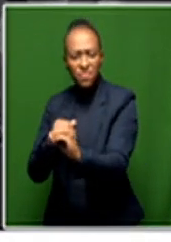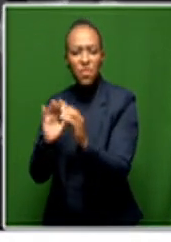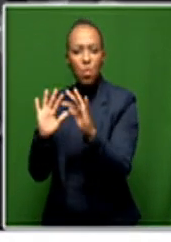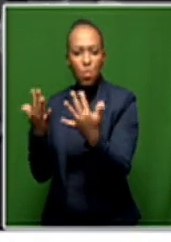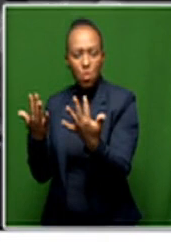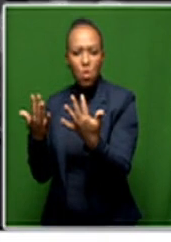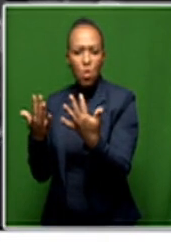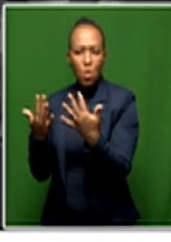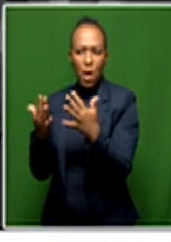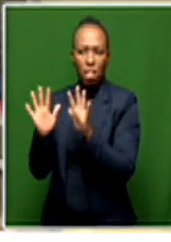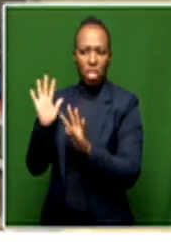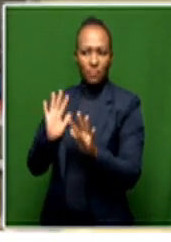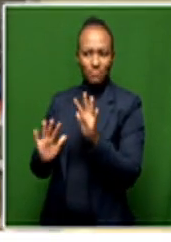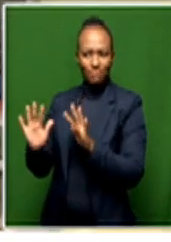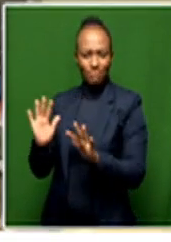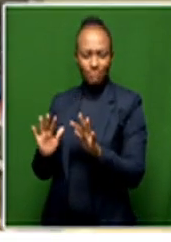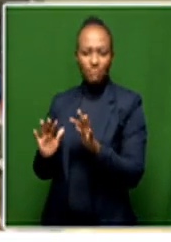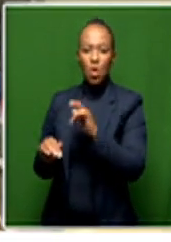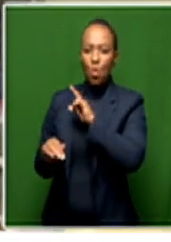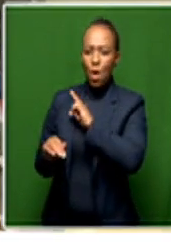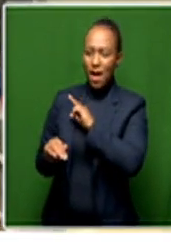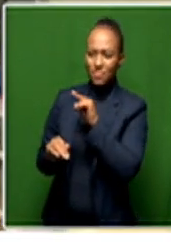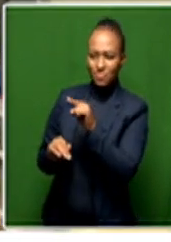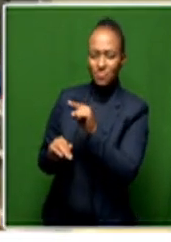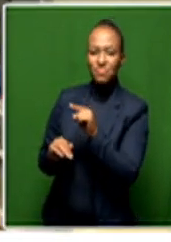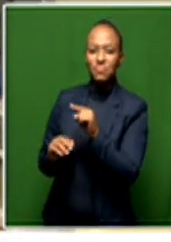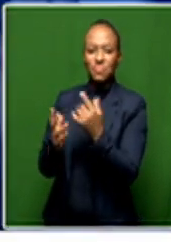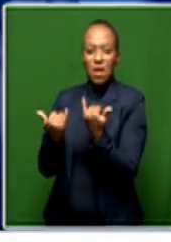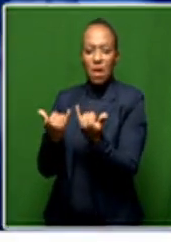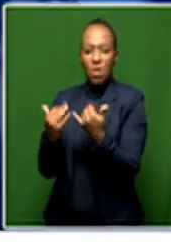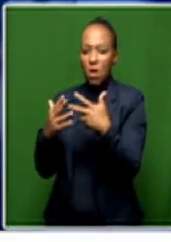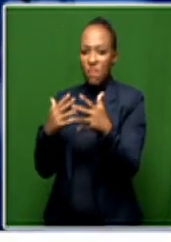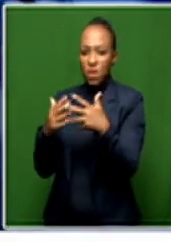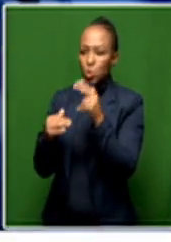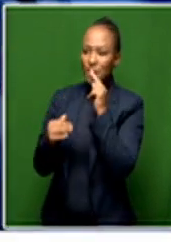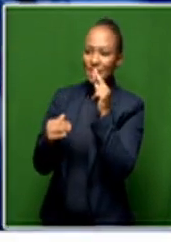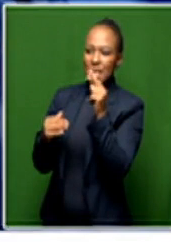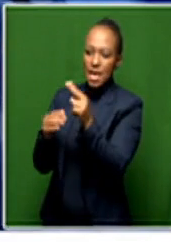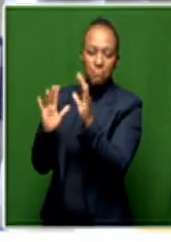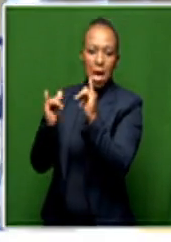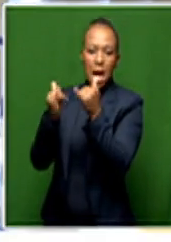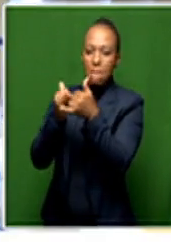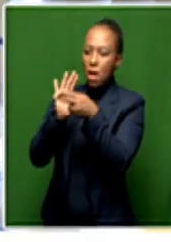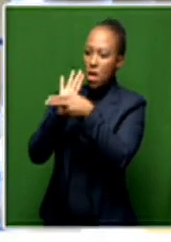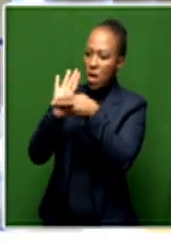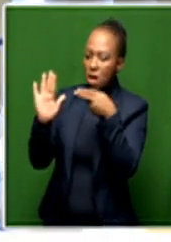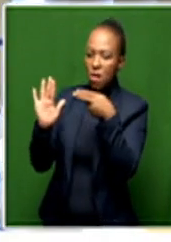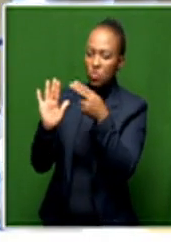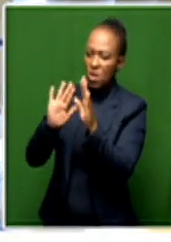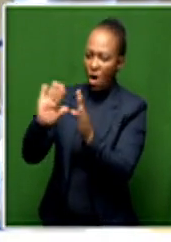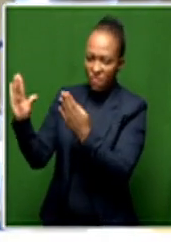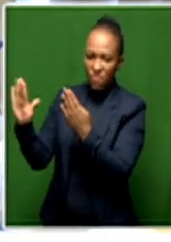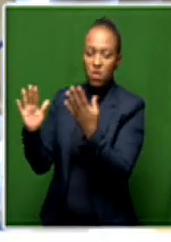in, being a bit skeptical with regard to actually seeing any of that. For example, you look at